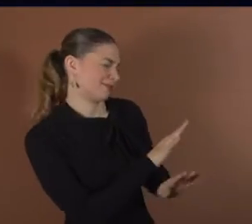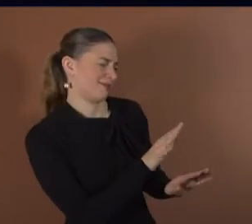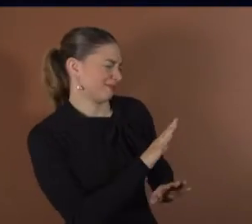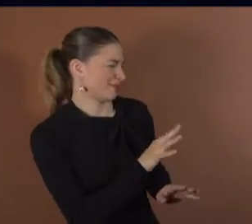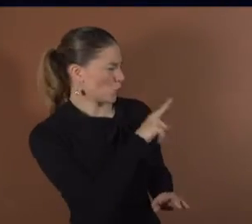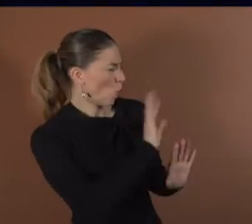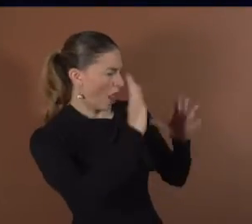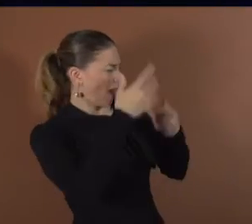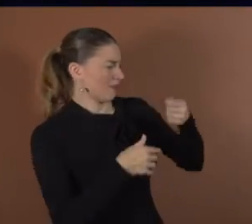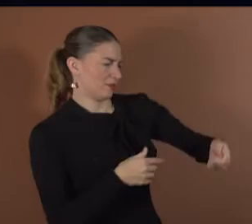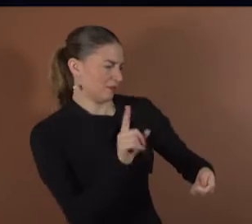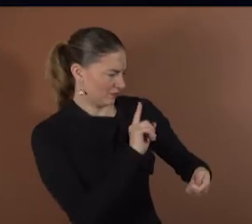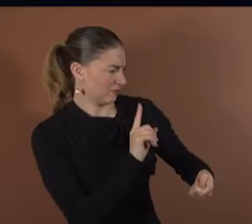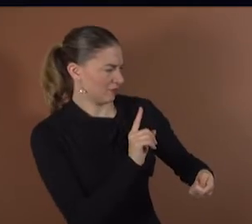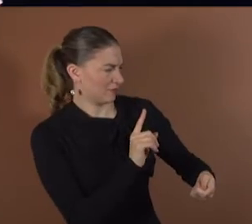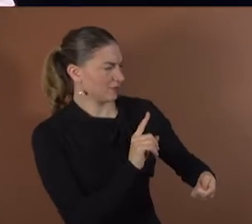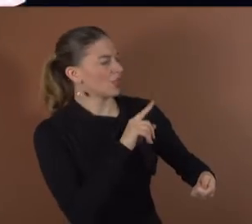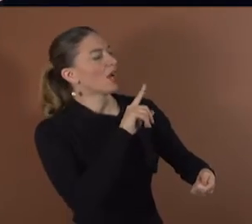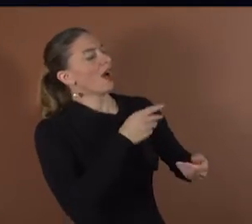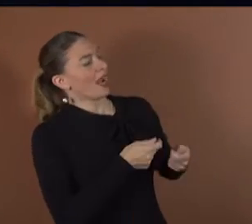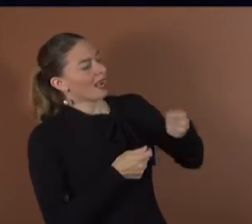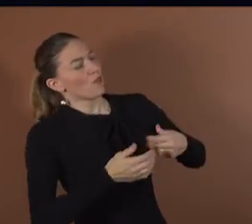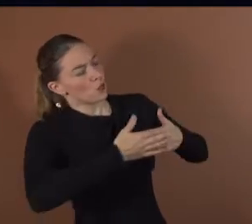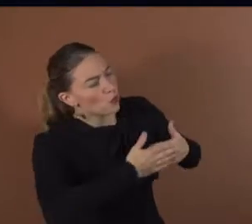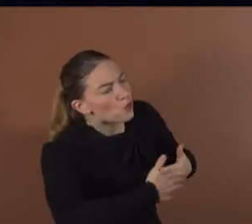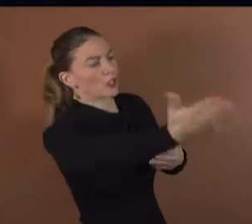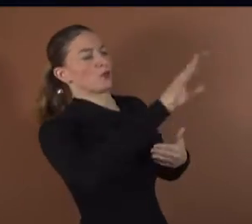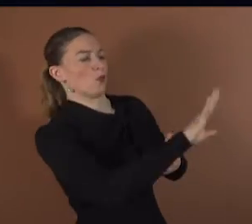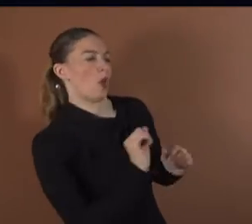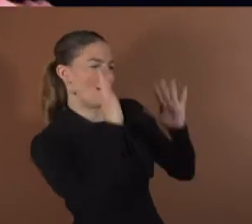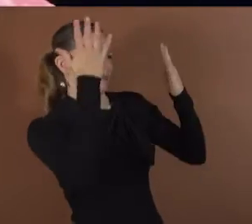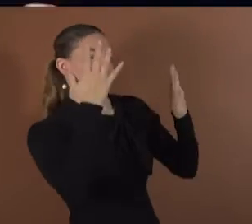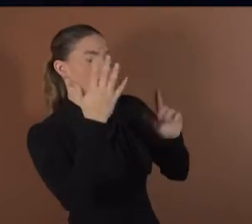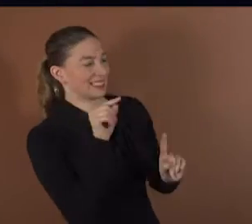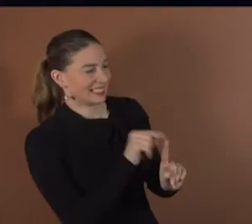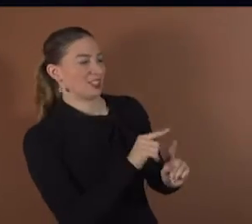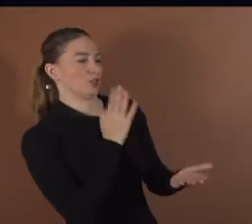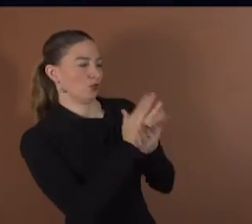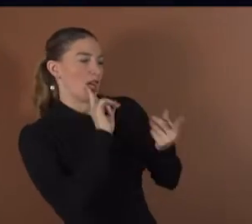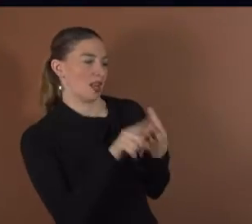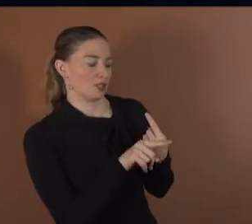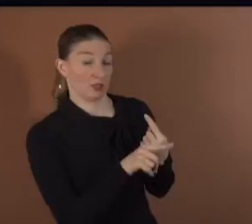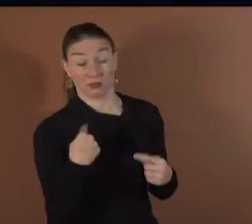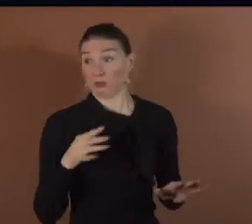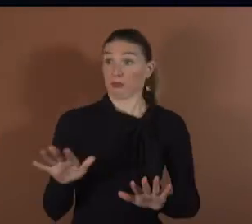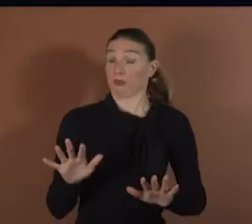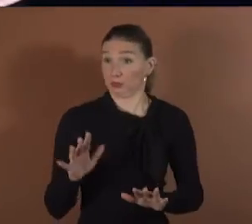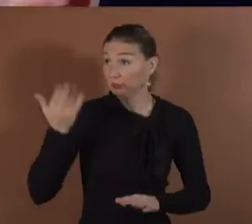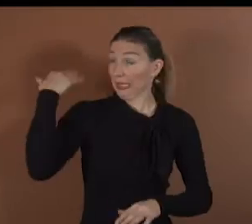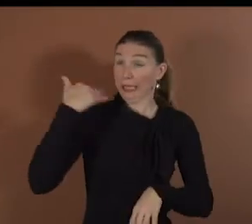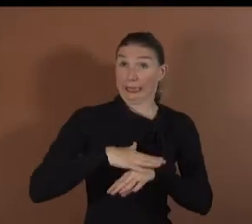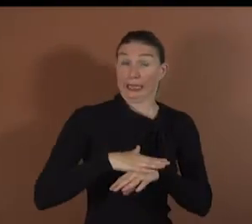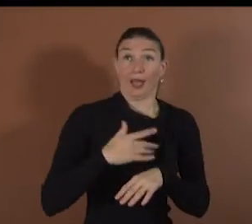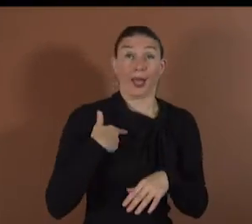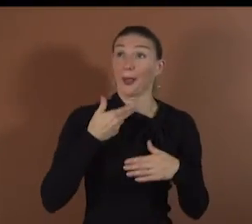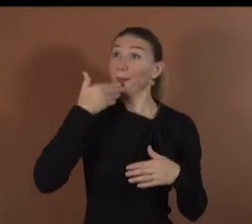My friend Lenny was the first environmentalist I met. He was way ahead of his time, and I jokingly say that at that time he probably was only